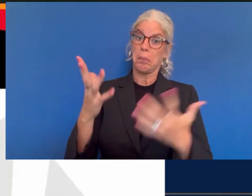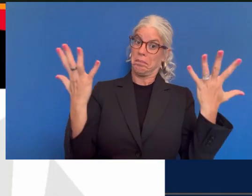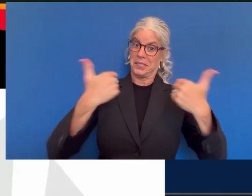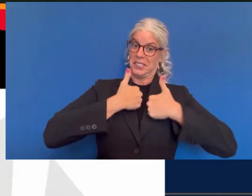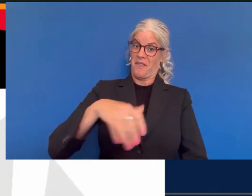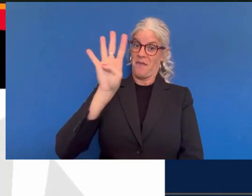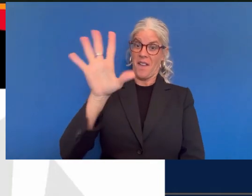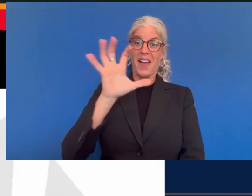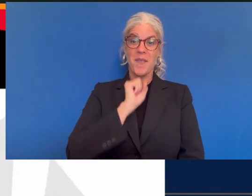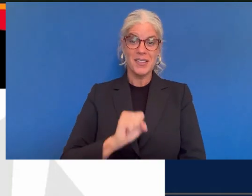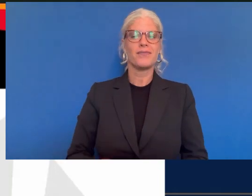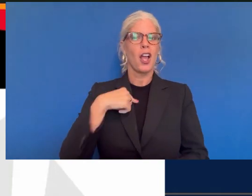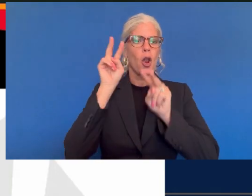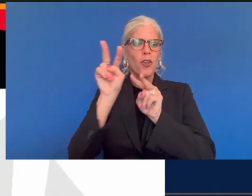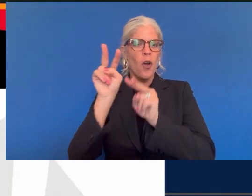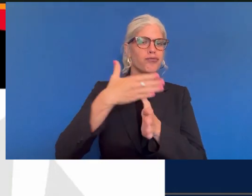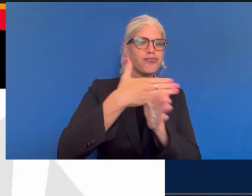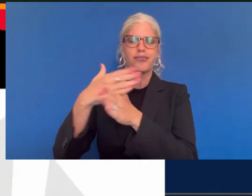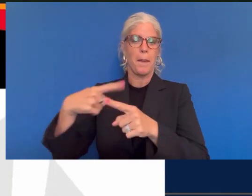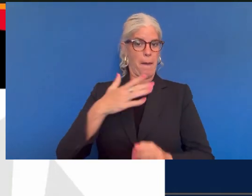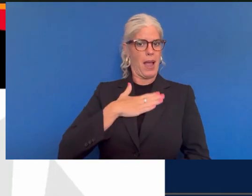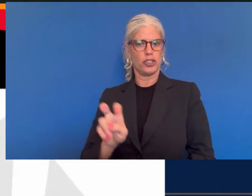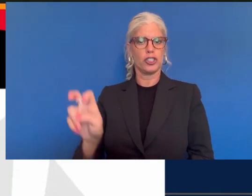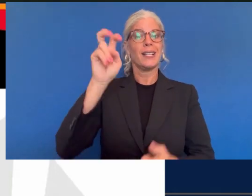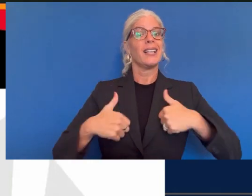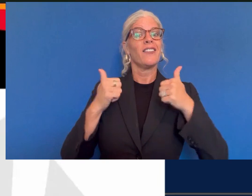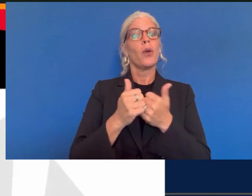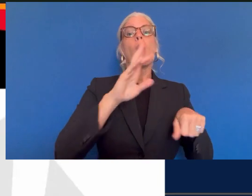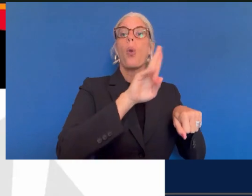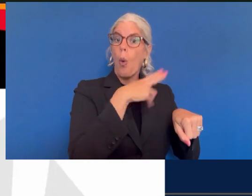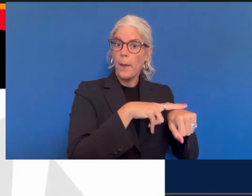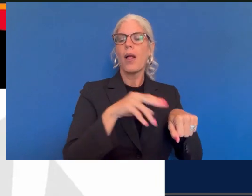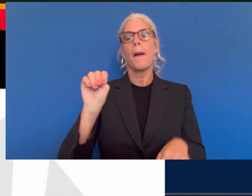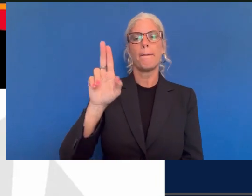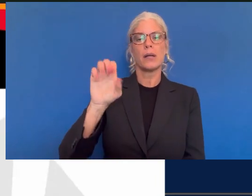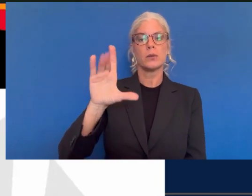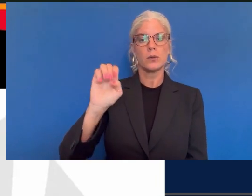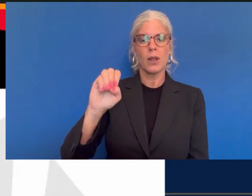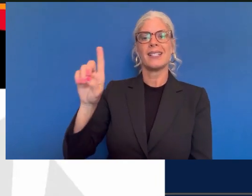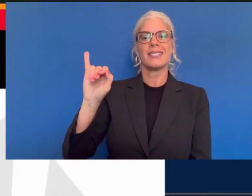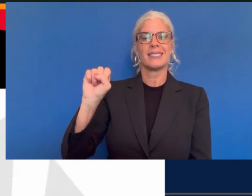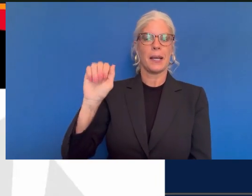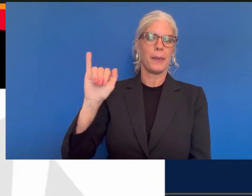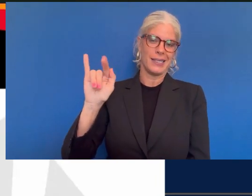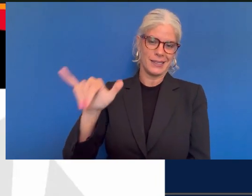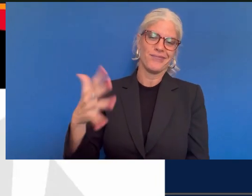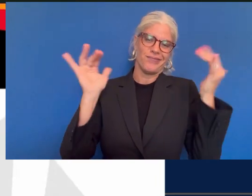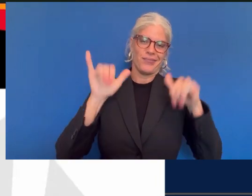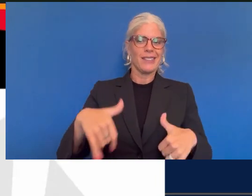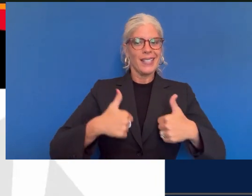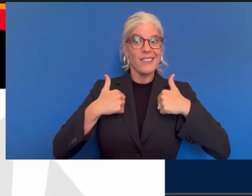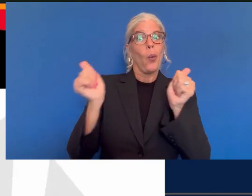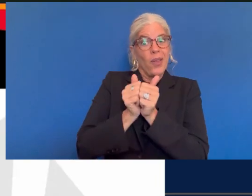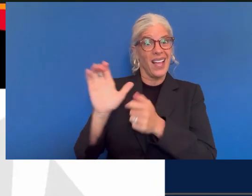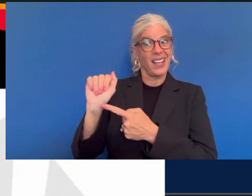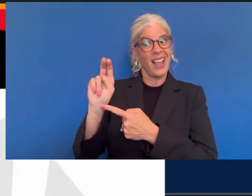look forward just to sharing more about my journey with living with a neuromuscular disability and also living with cancer